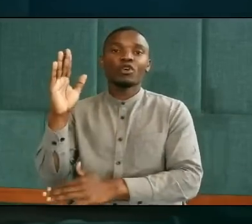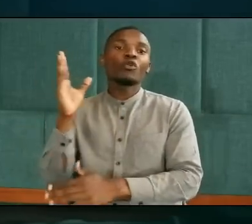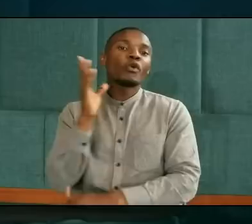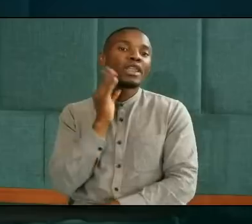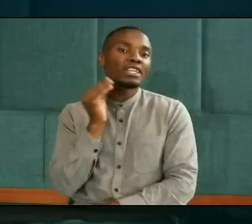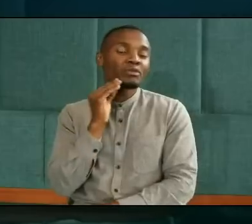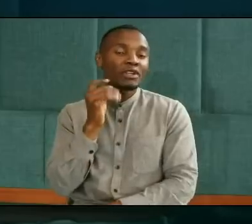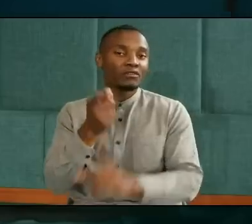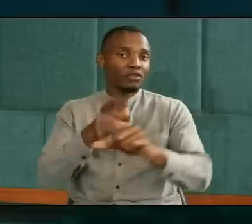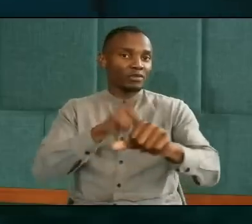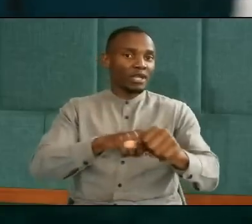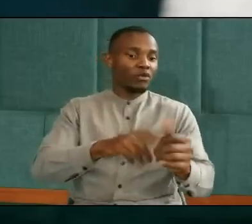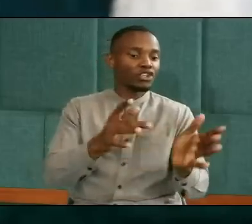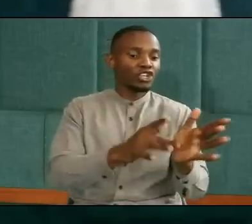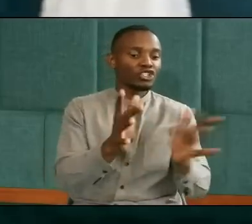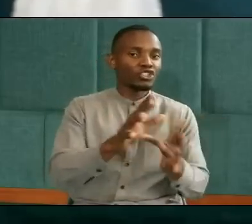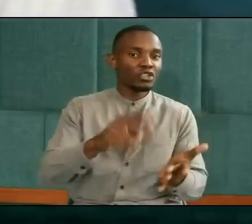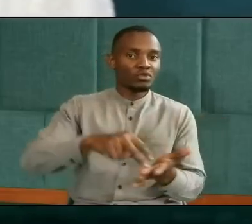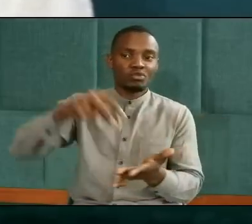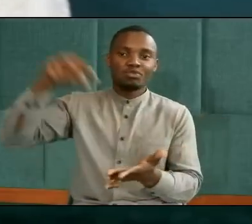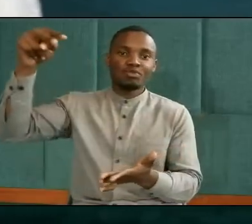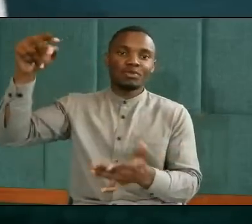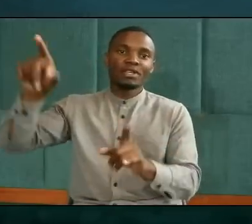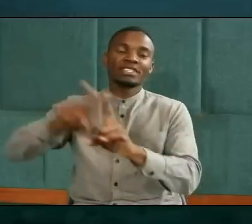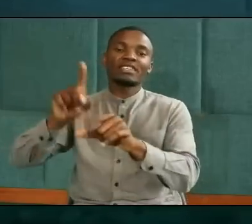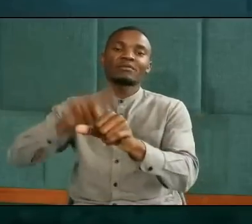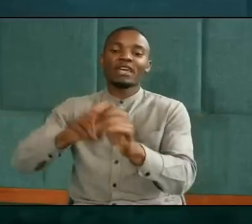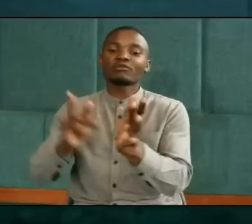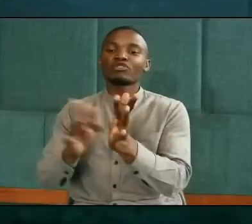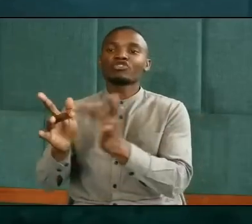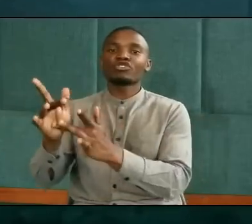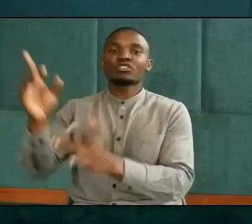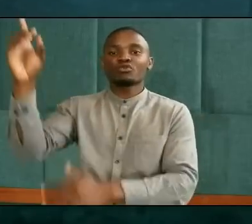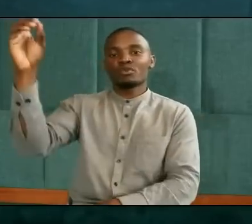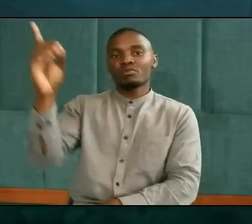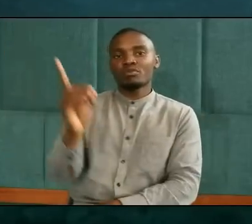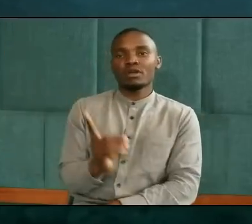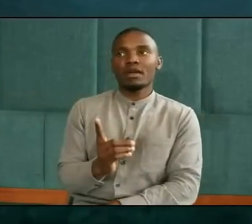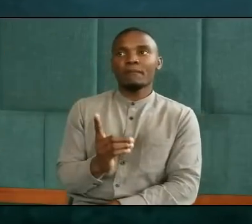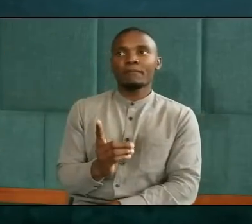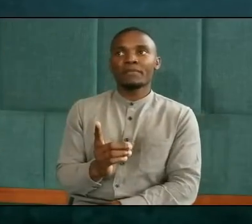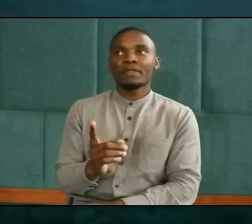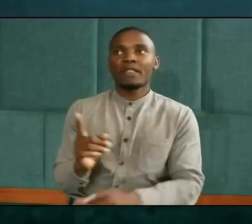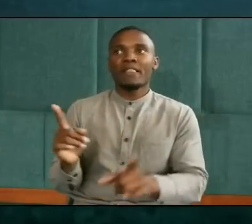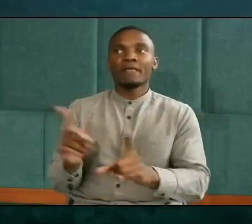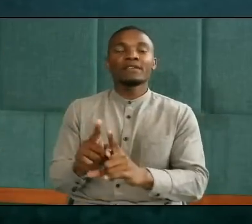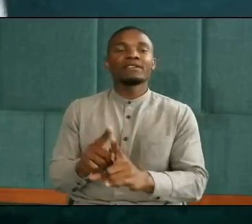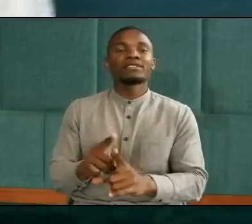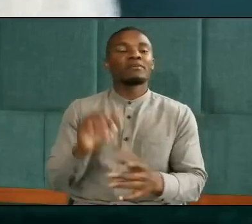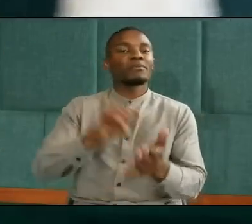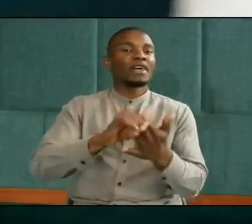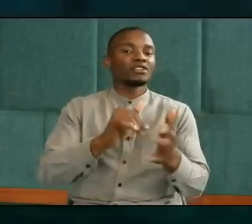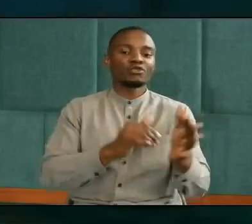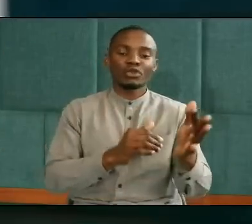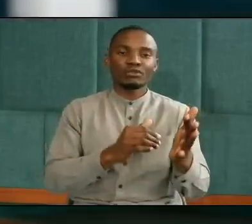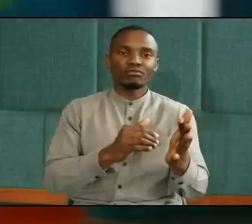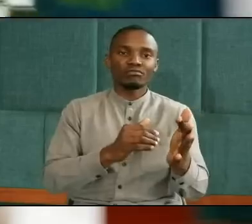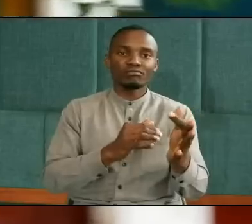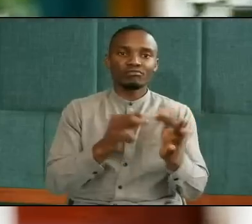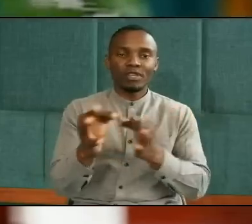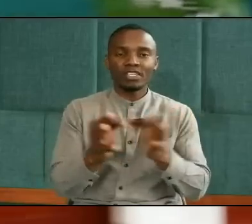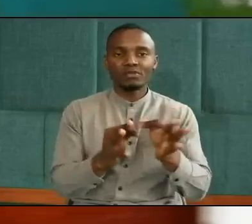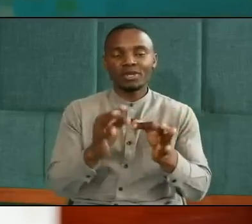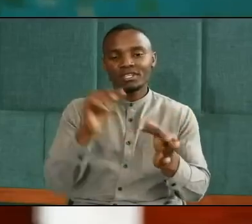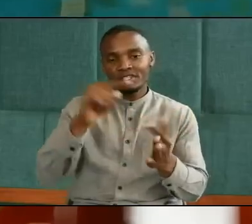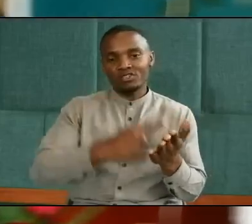Jesus left it to the time when he comes back to find it. We studied that during the course of this week. The seven